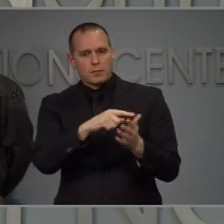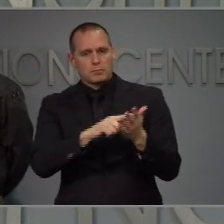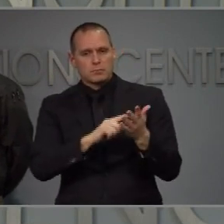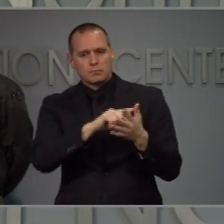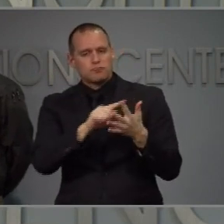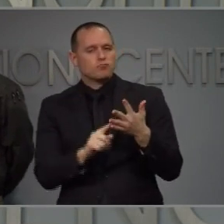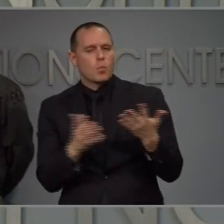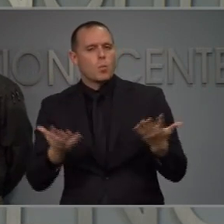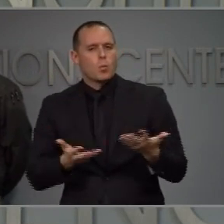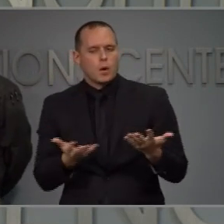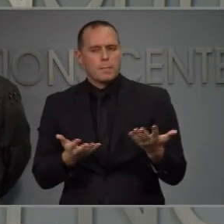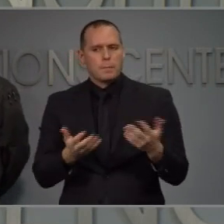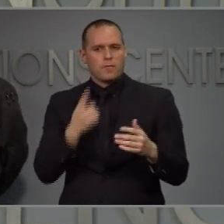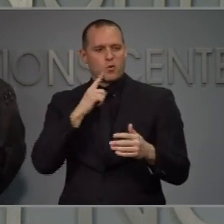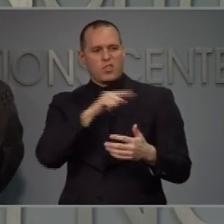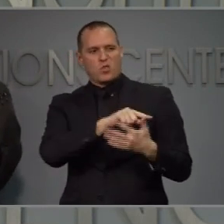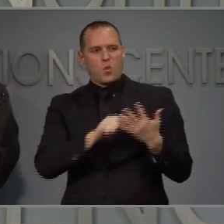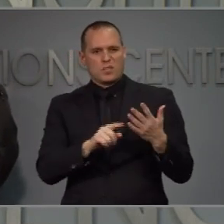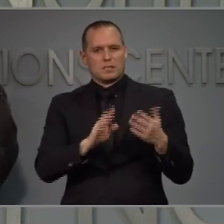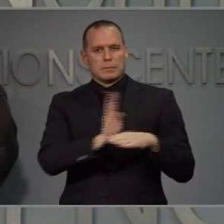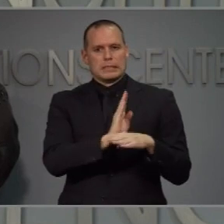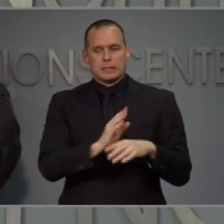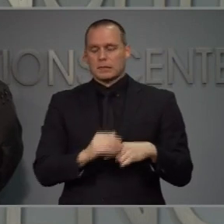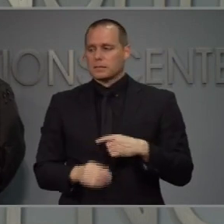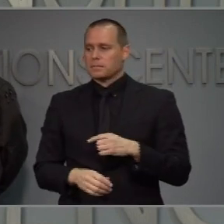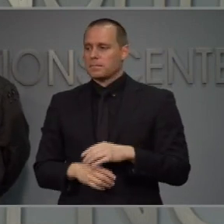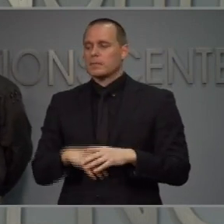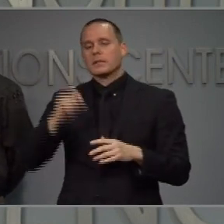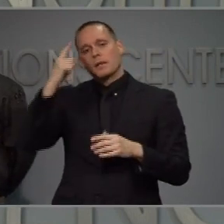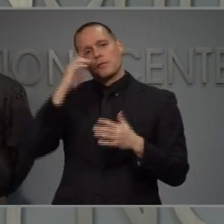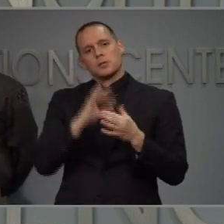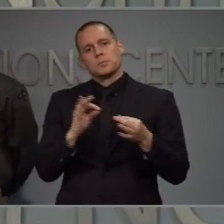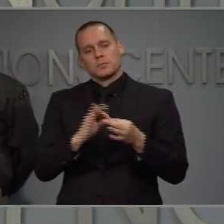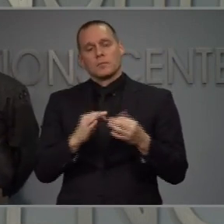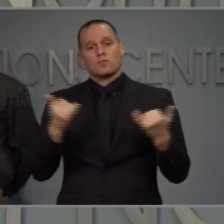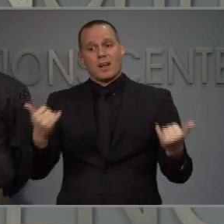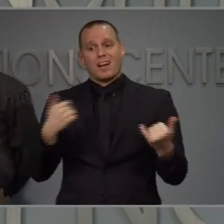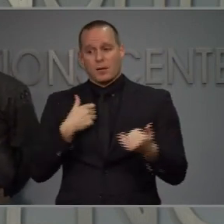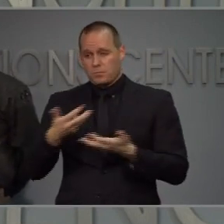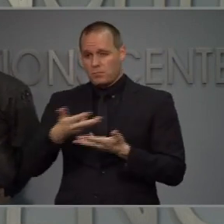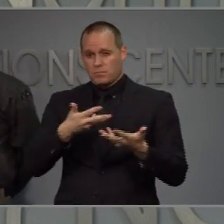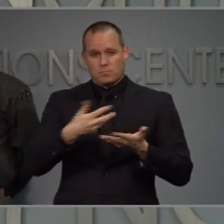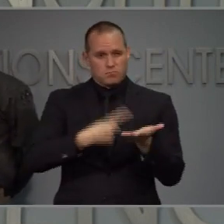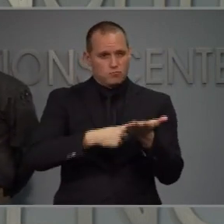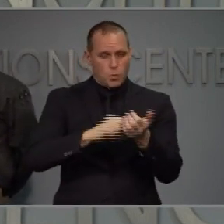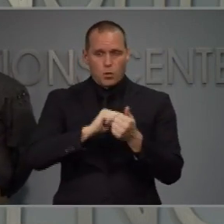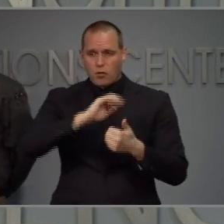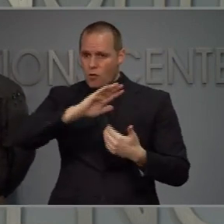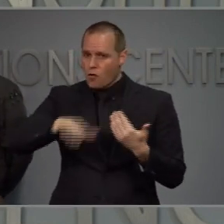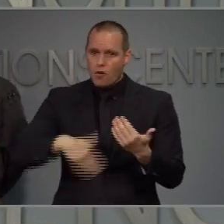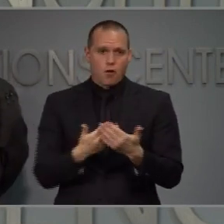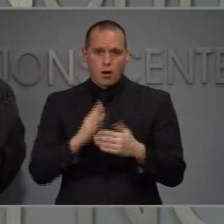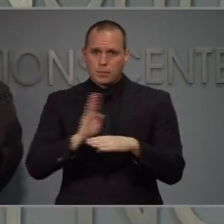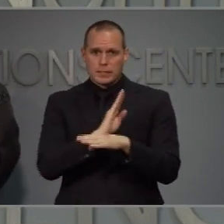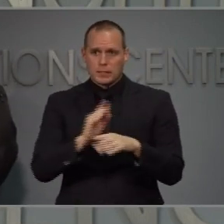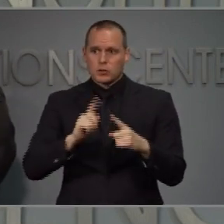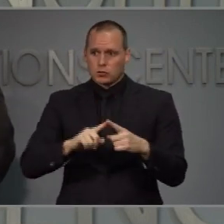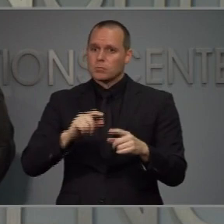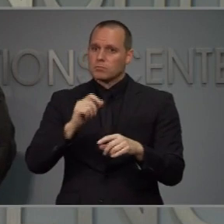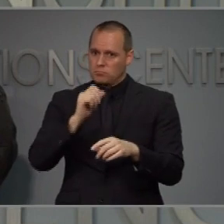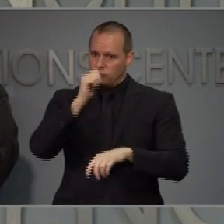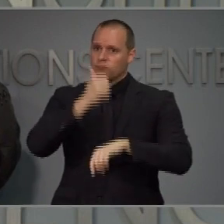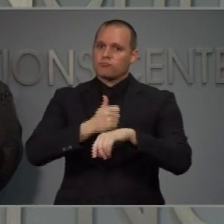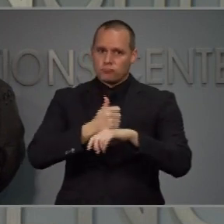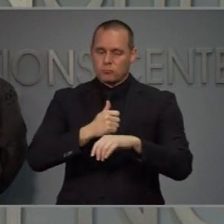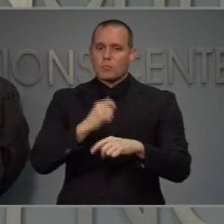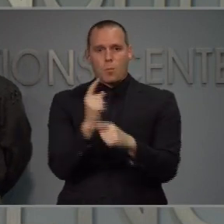you. We're working with all businesses right now on taking the appropriate social distancing